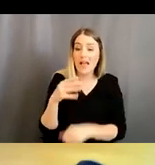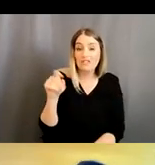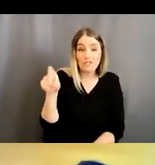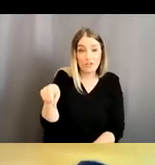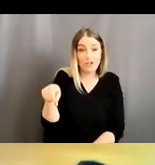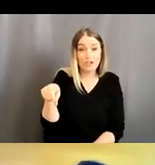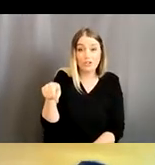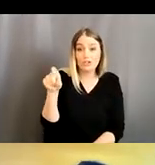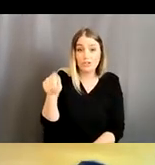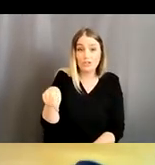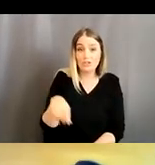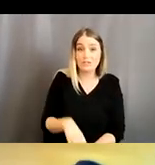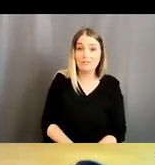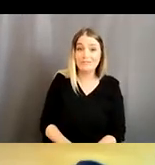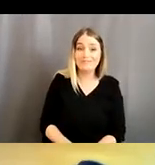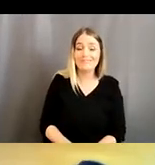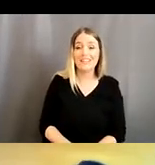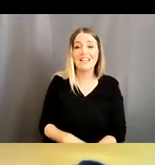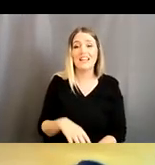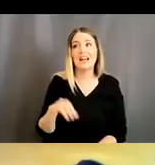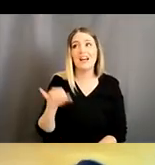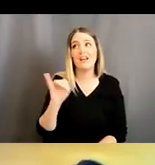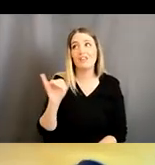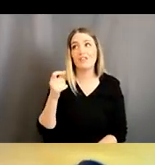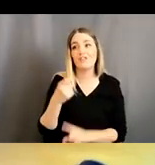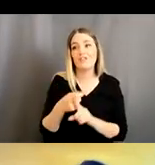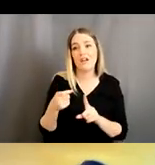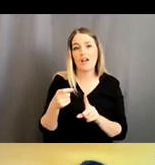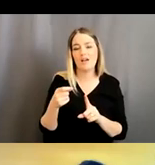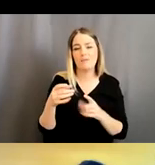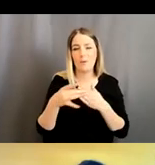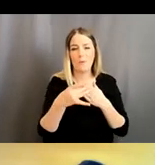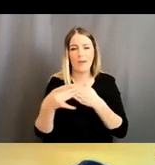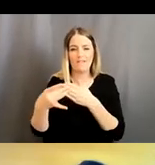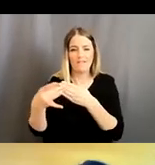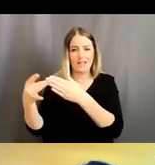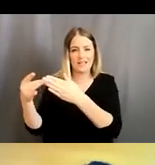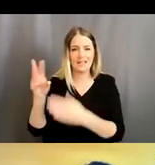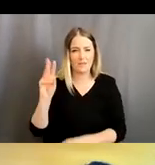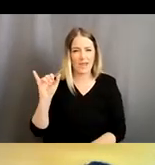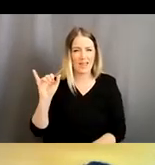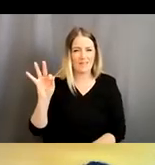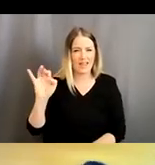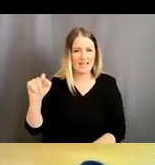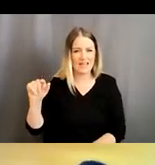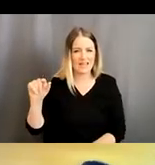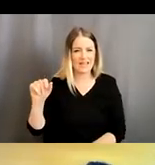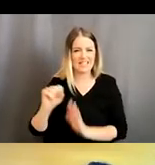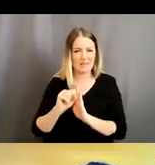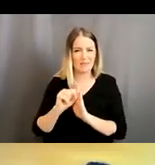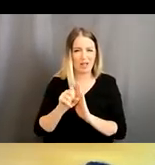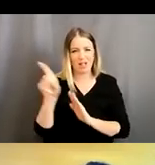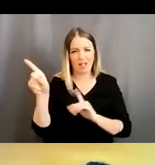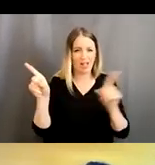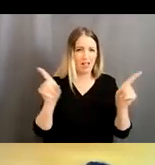be. So then I also, from a wayfinding standpoint, where you can do things simply with